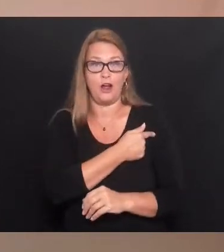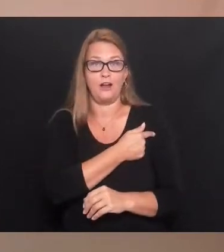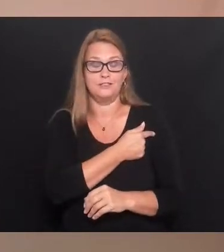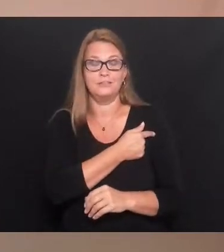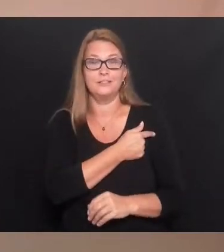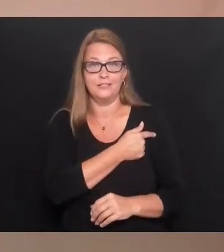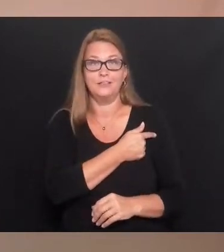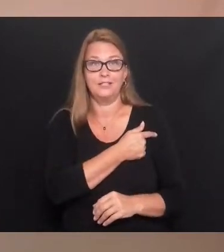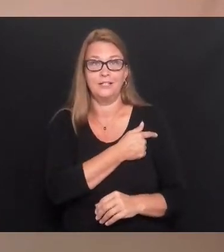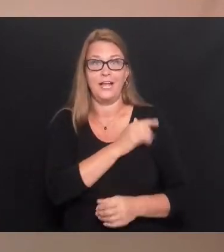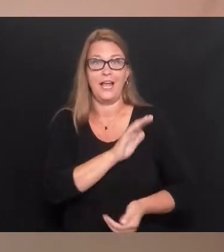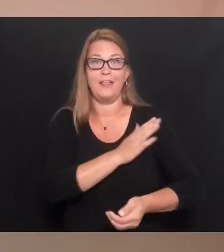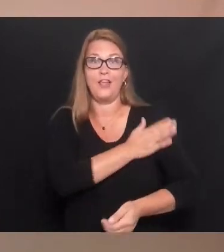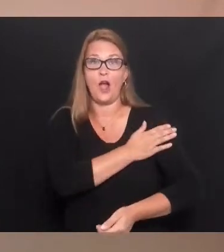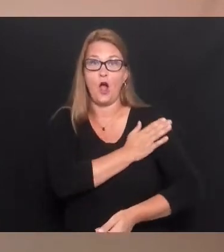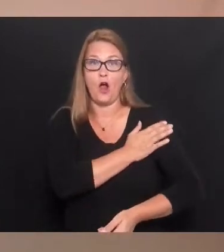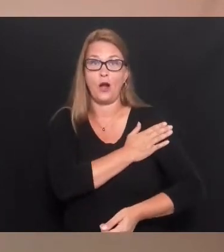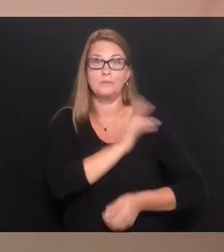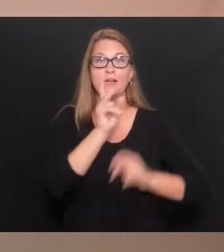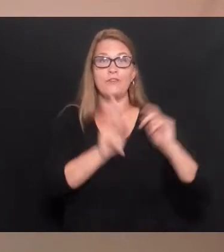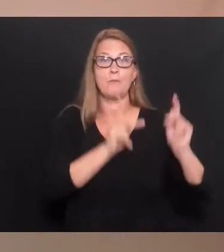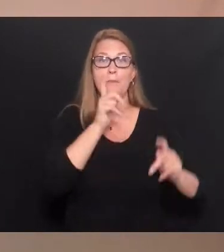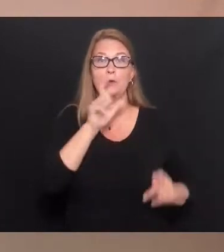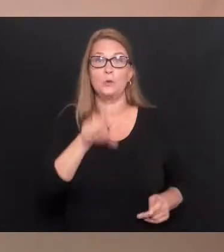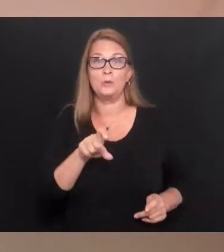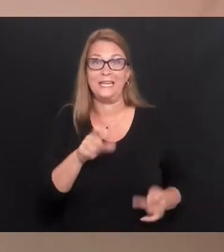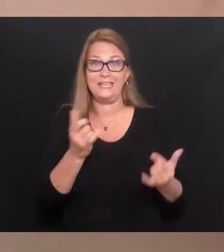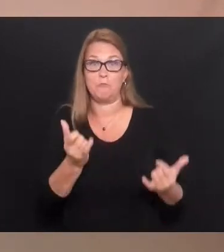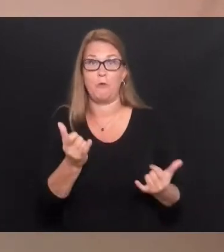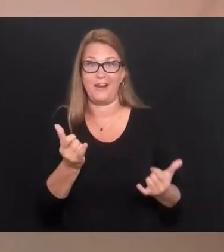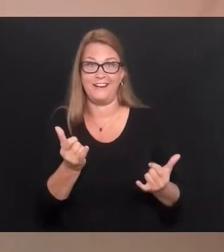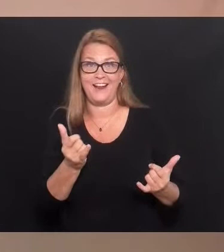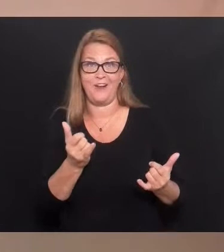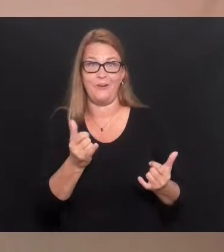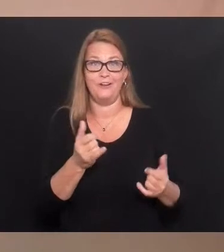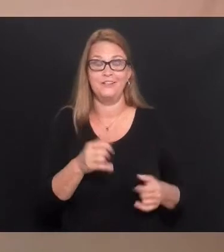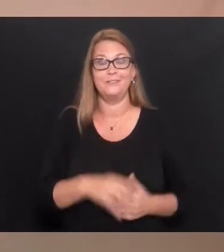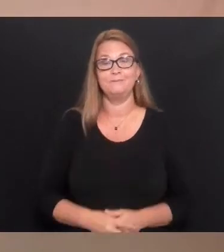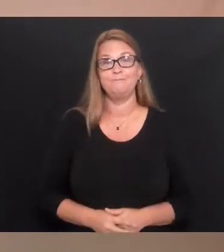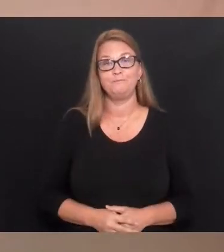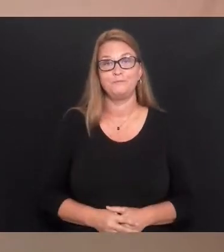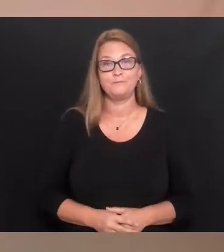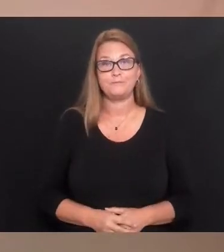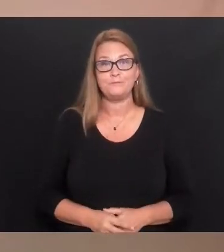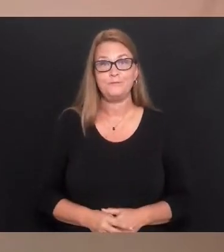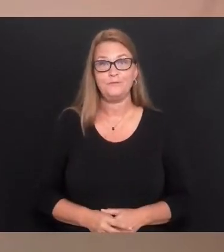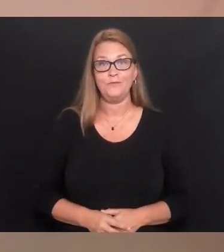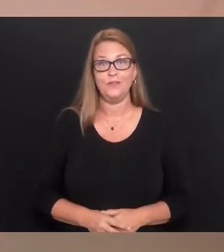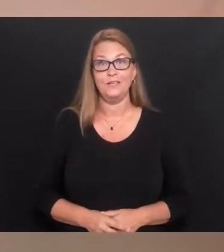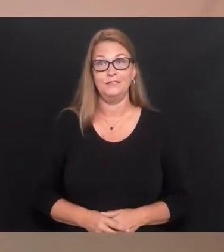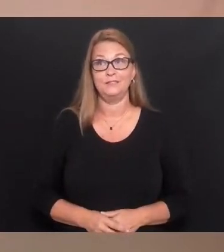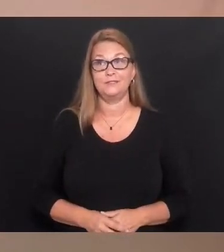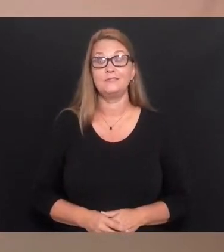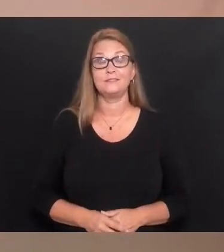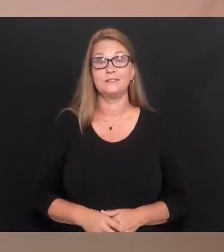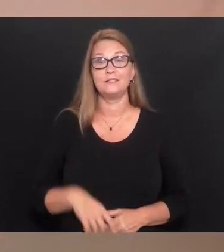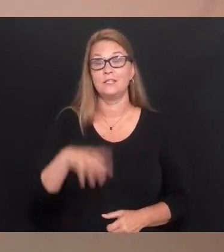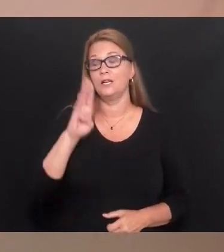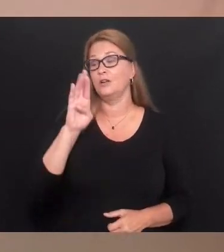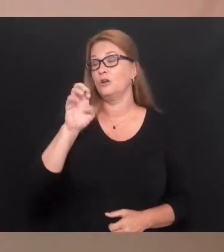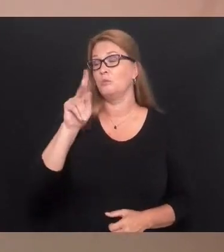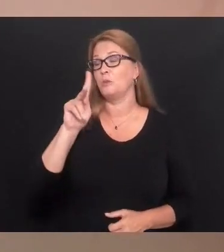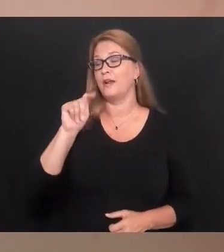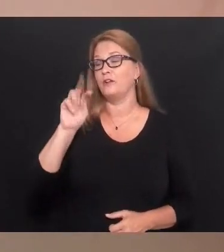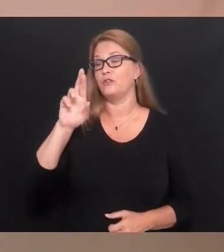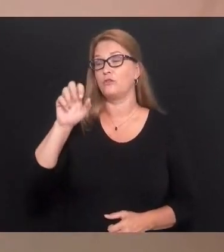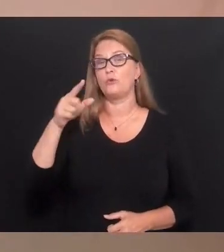of the people that need them. As the governor and Clay have pointed out, our breakthrough cases at 20% in